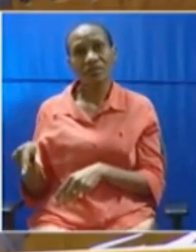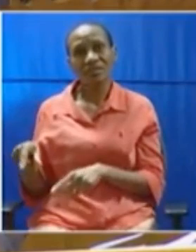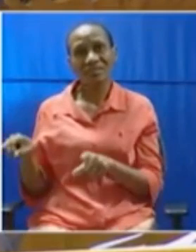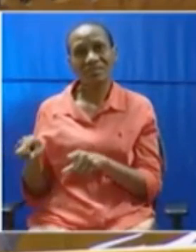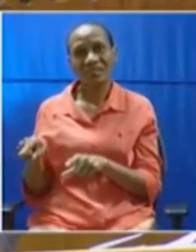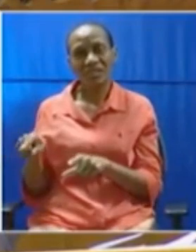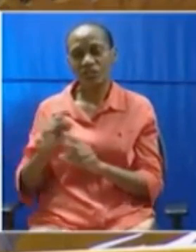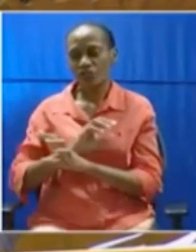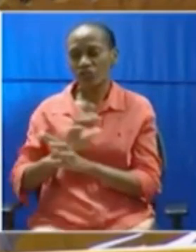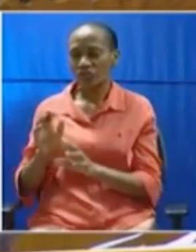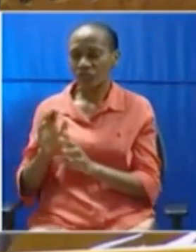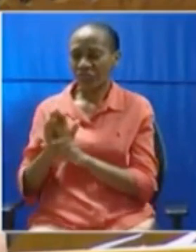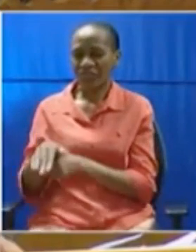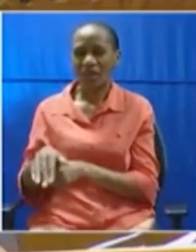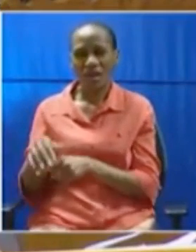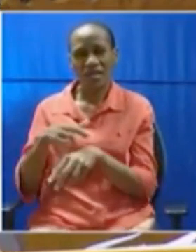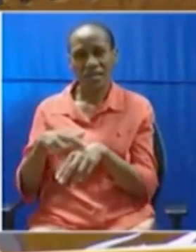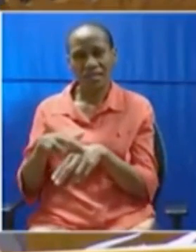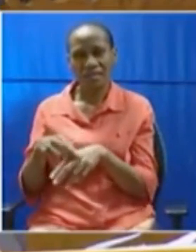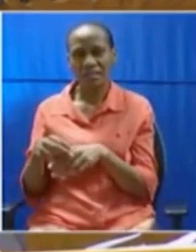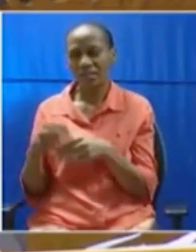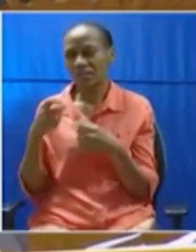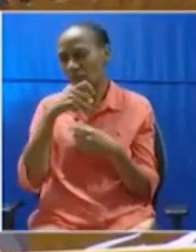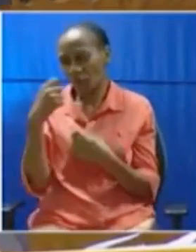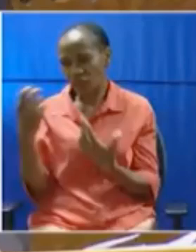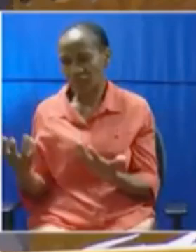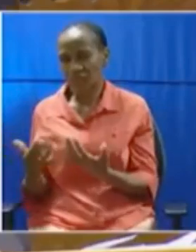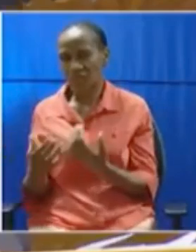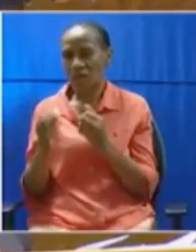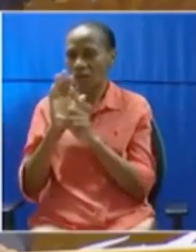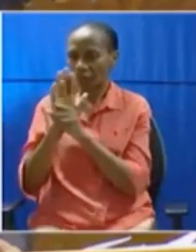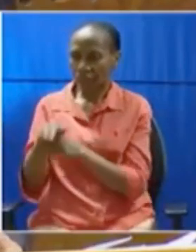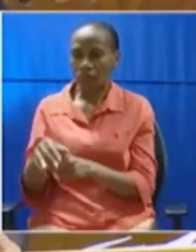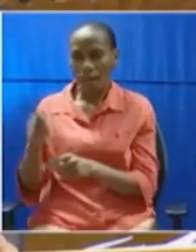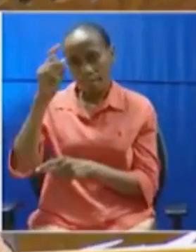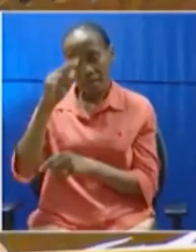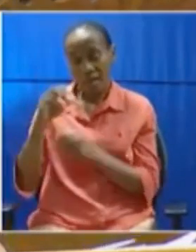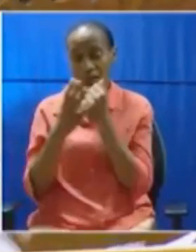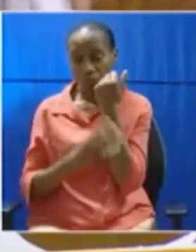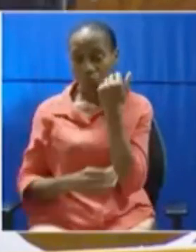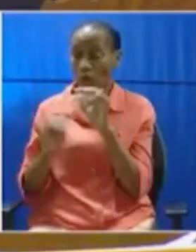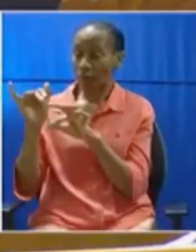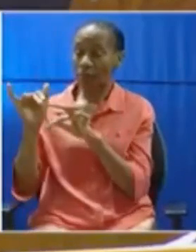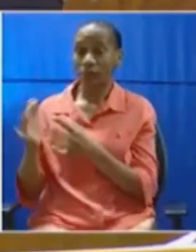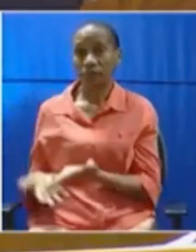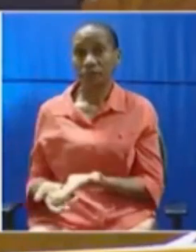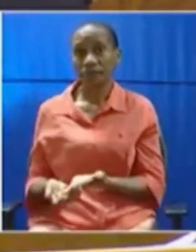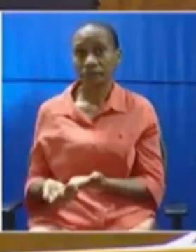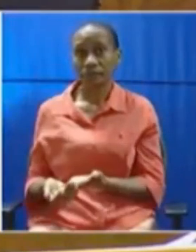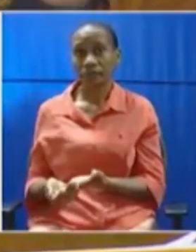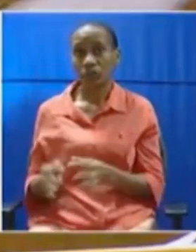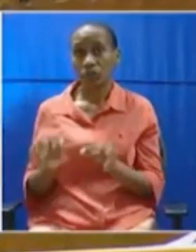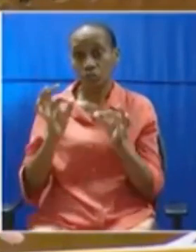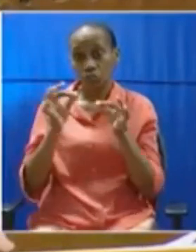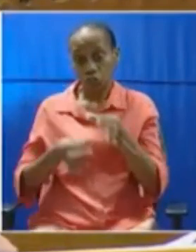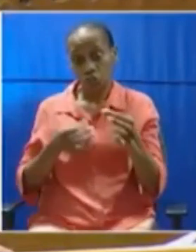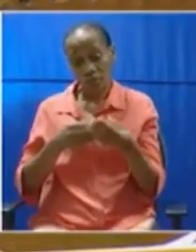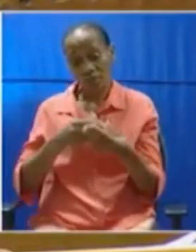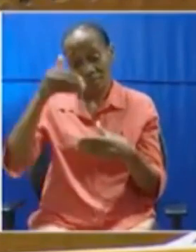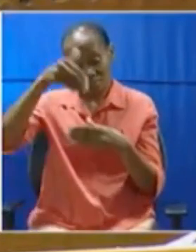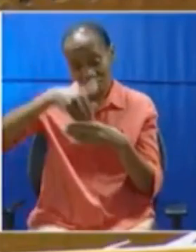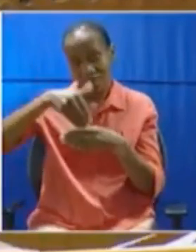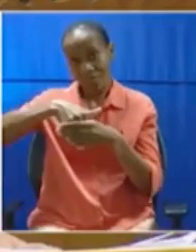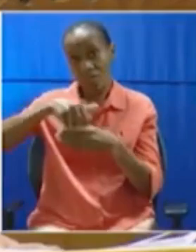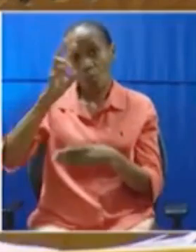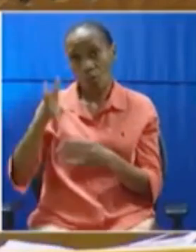race and poverty. It discriminates against poor black people, Mr. President. I will include the judgment in there.